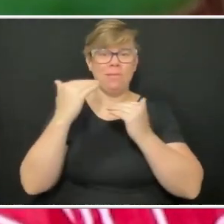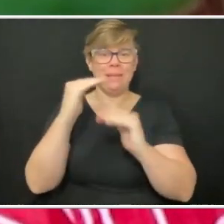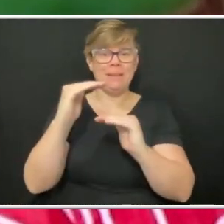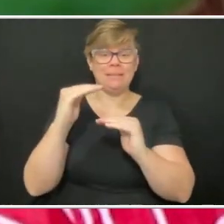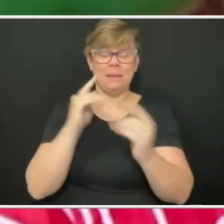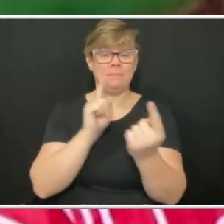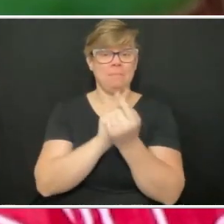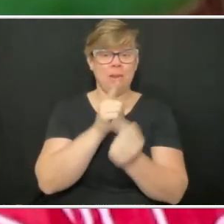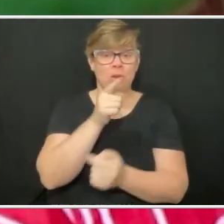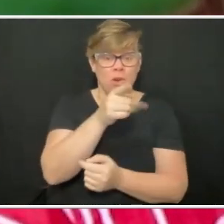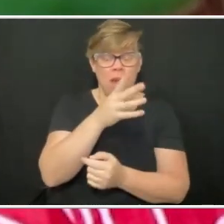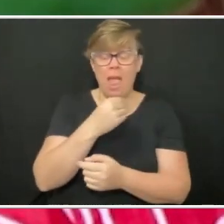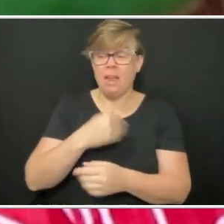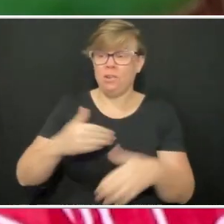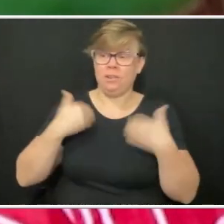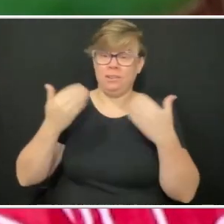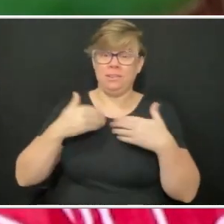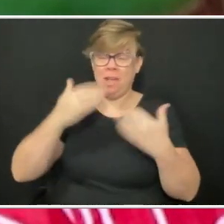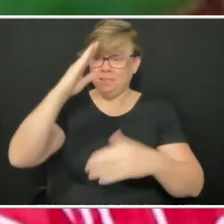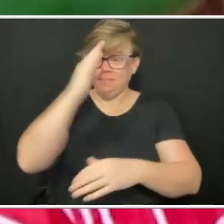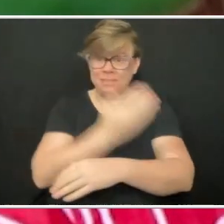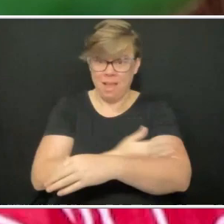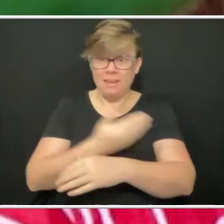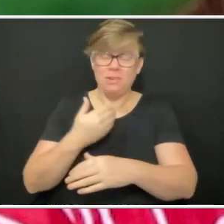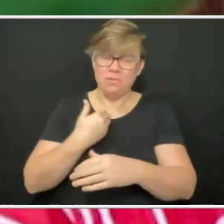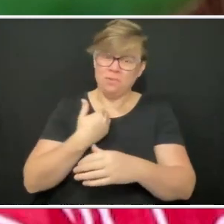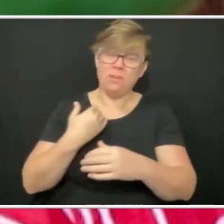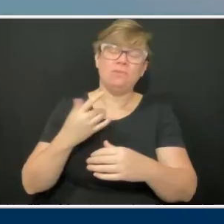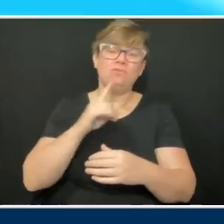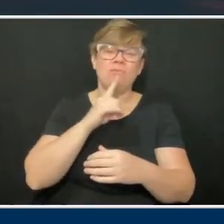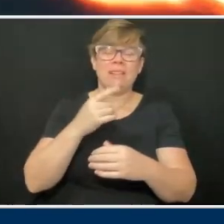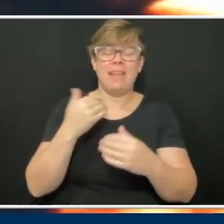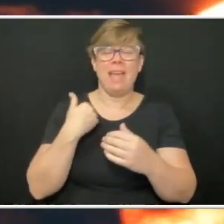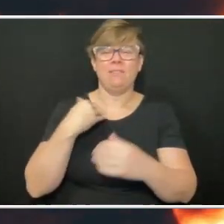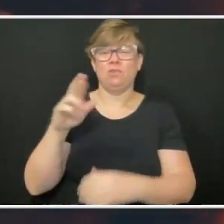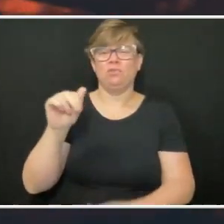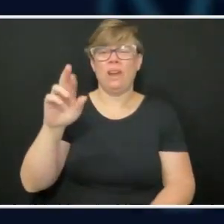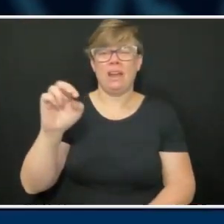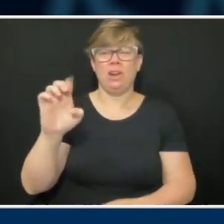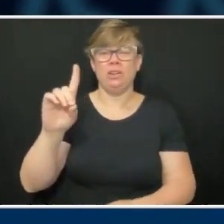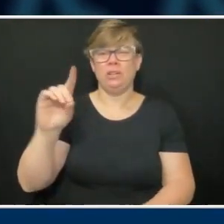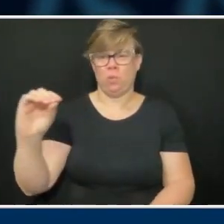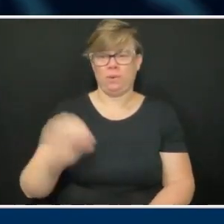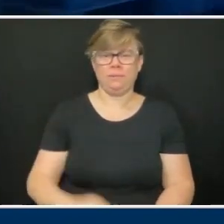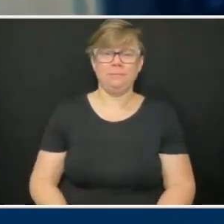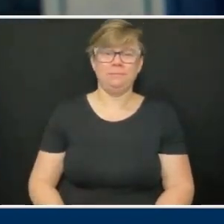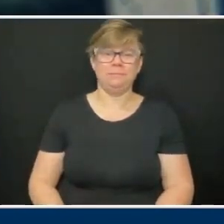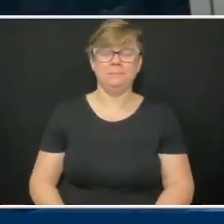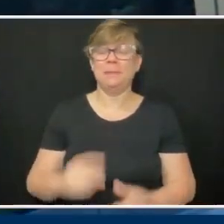son who fights a rare disorder. Coming up now on the Morning Medical Update.